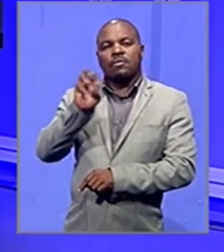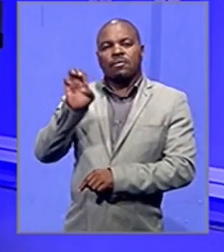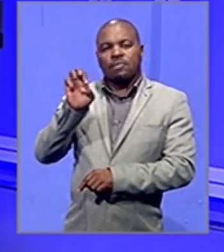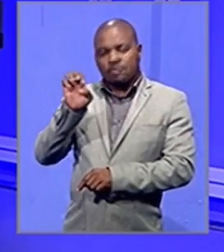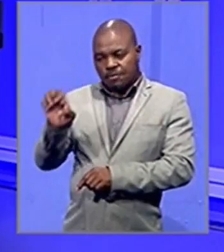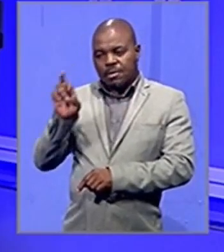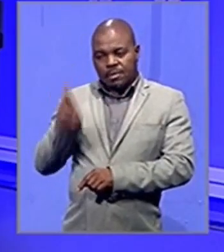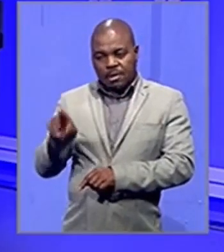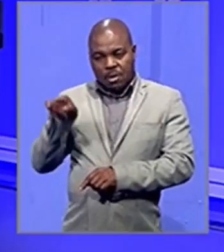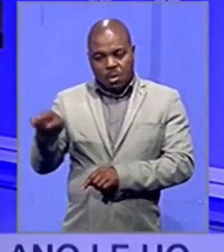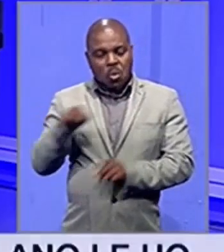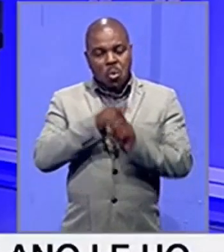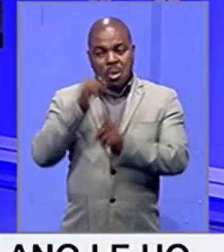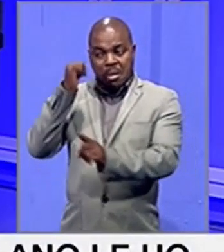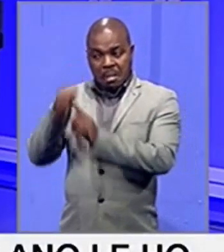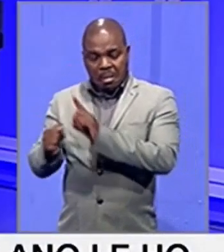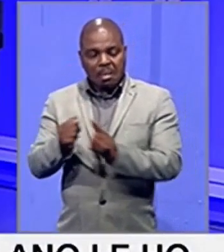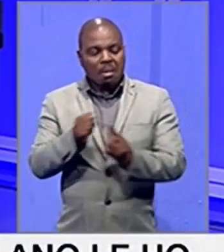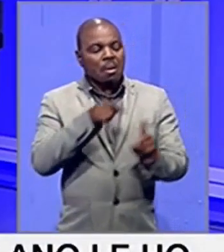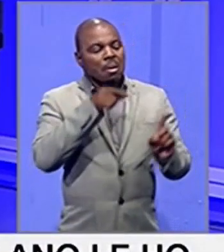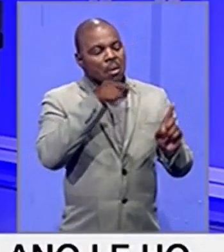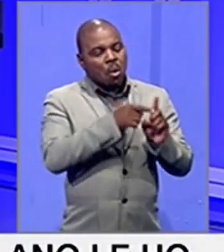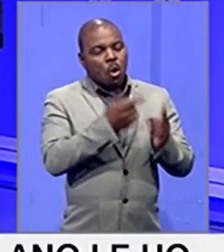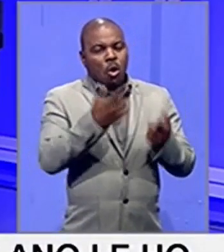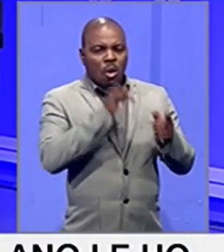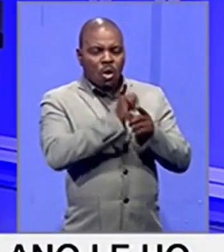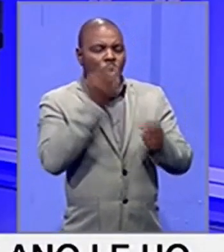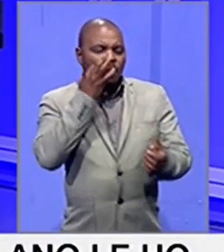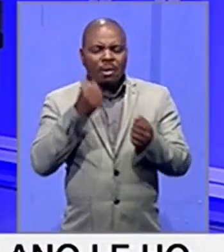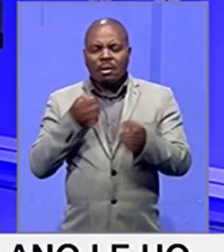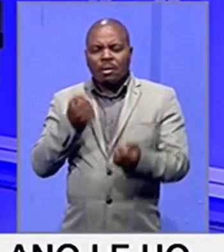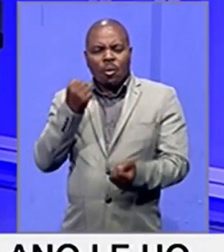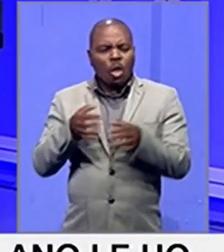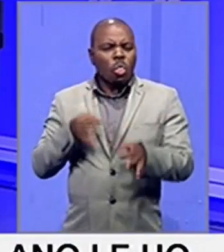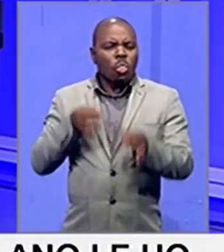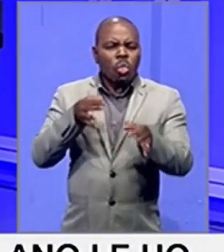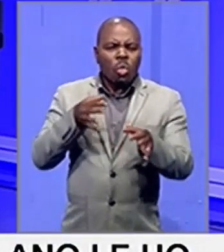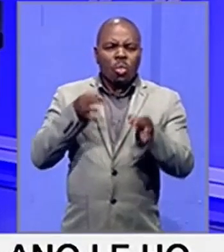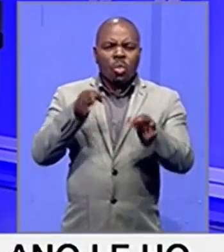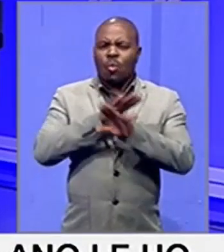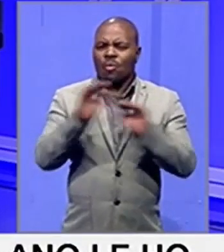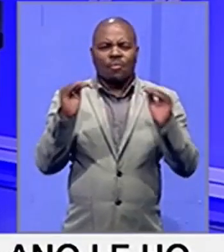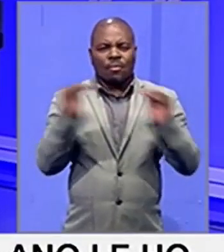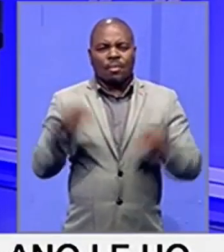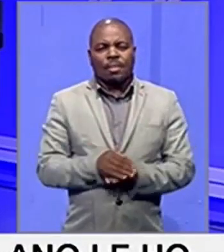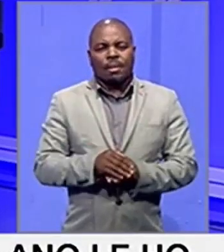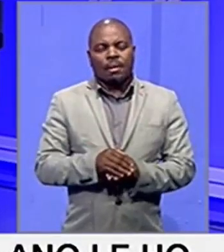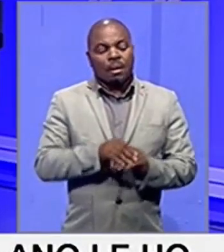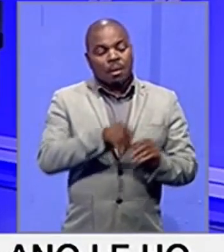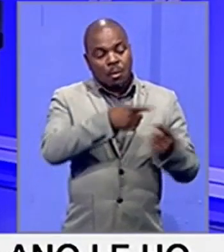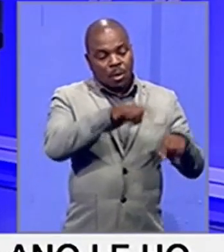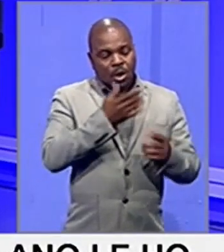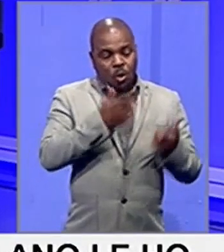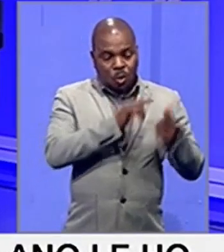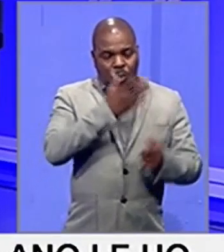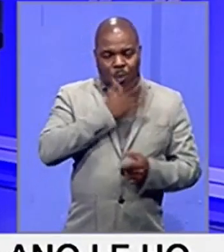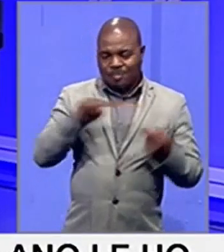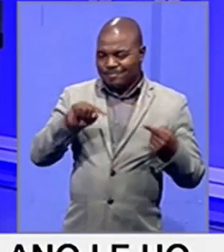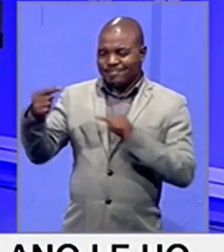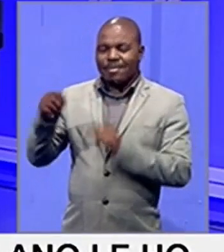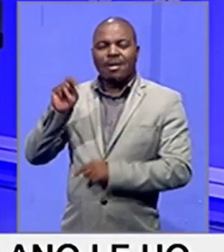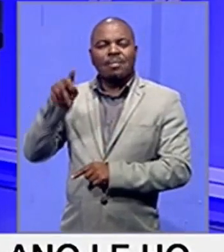nyewe ya hae ke ha o phethatse toka ho yena. Nyewe ena e kgutliseditswe morao ho dumela maqwetha a Khula o phephetsa kopo ya botjhotjhisi ya